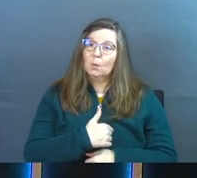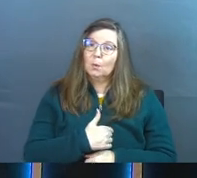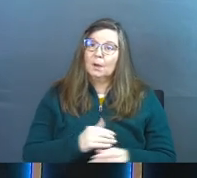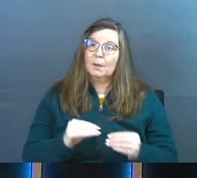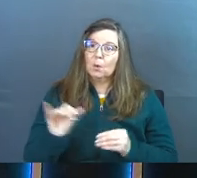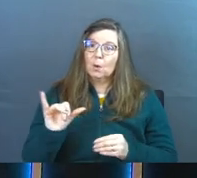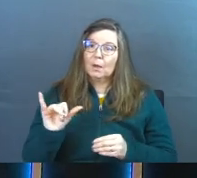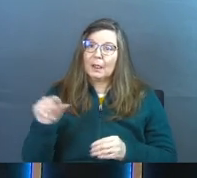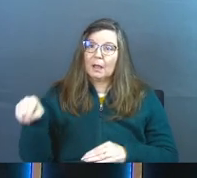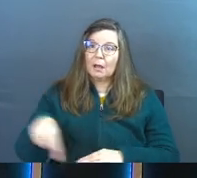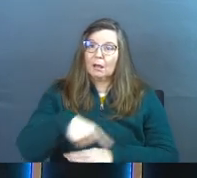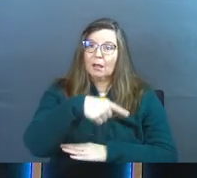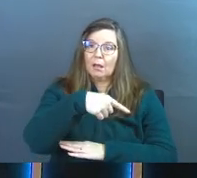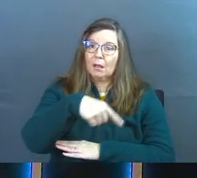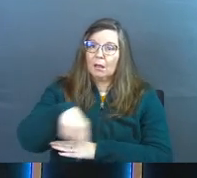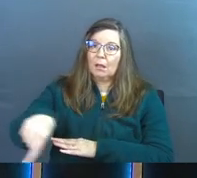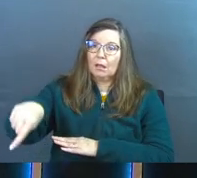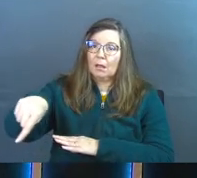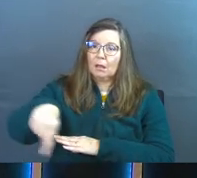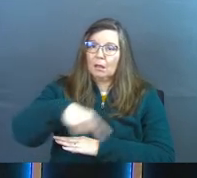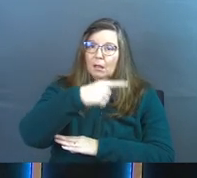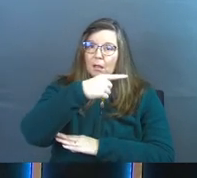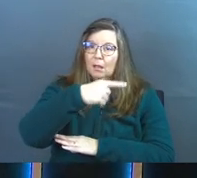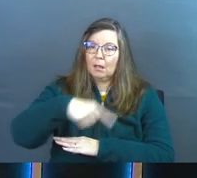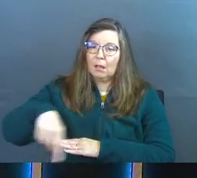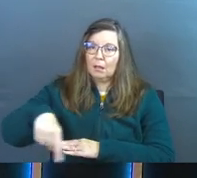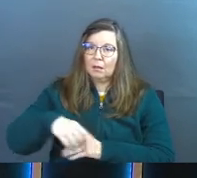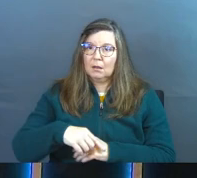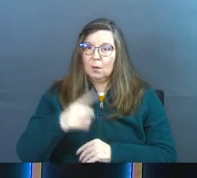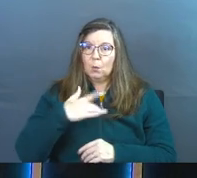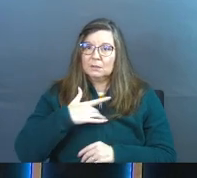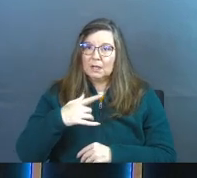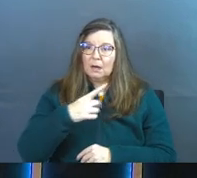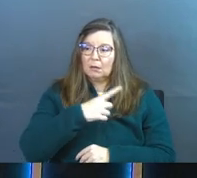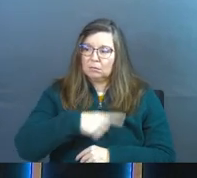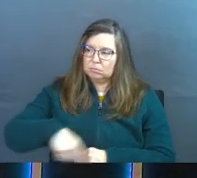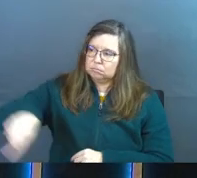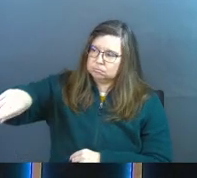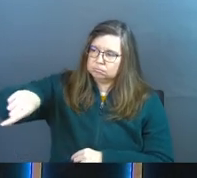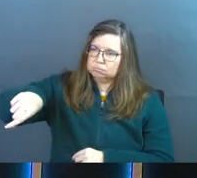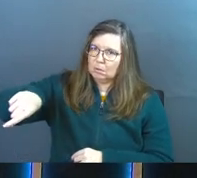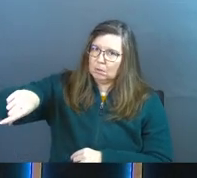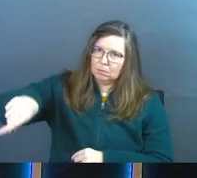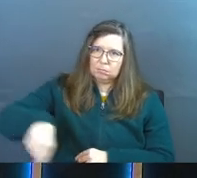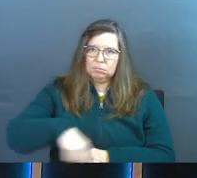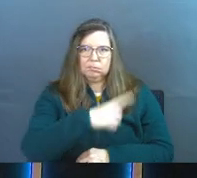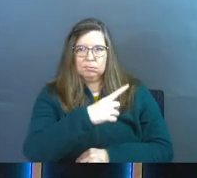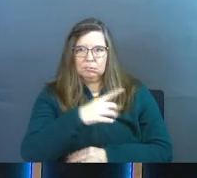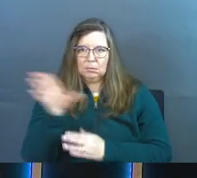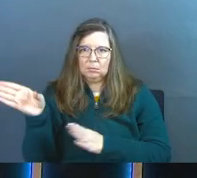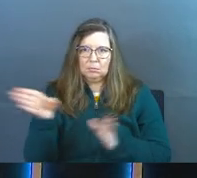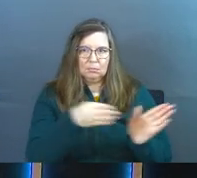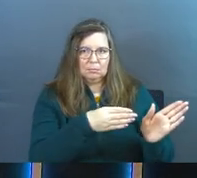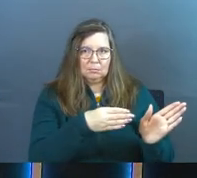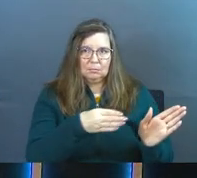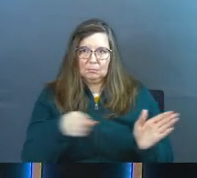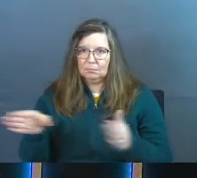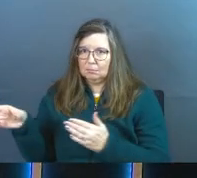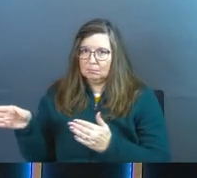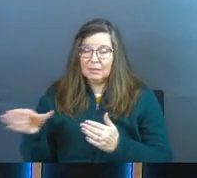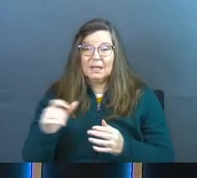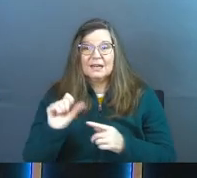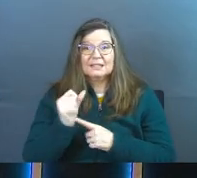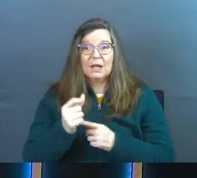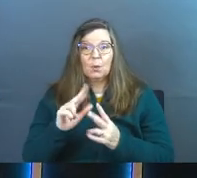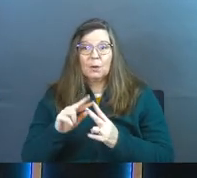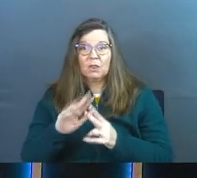We're more like a pendulum. We swing one way or we swing the other. Yes? In our society,